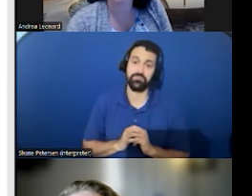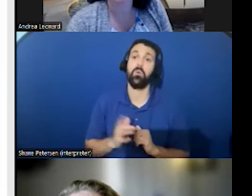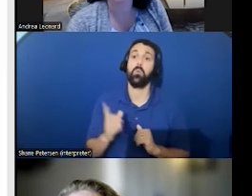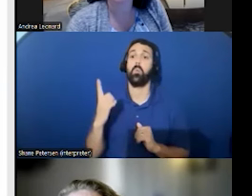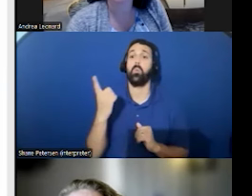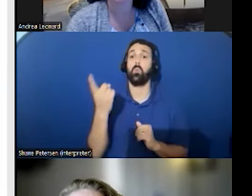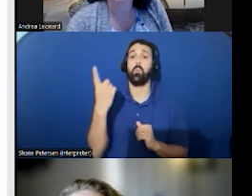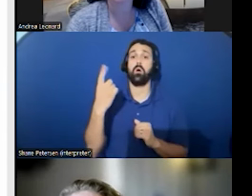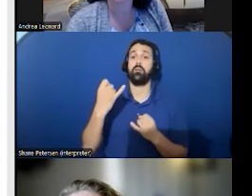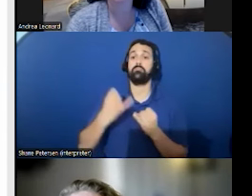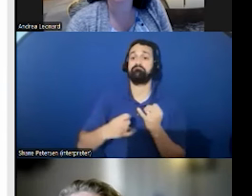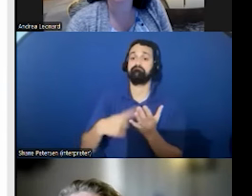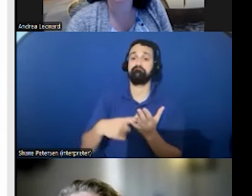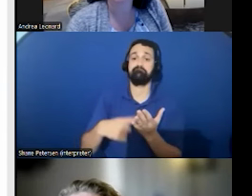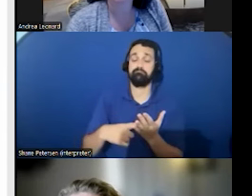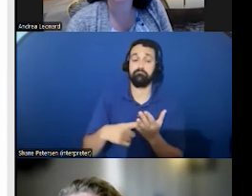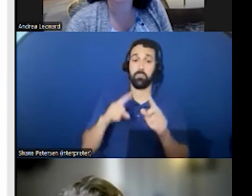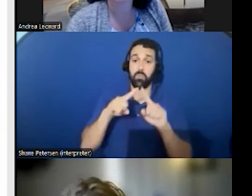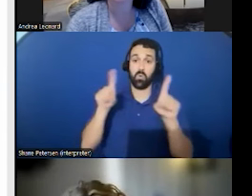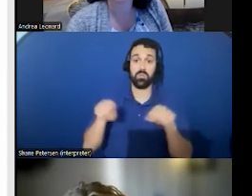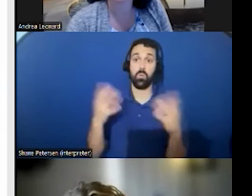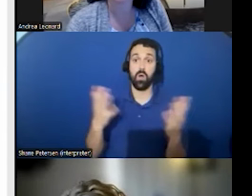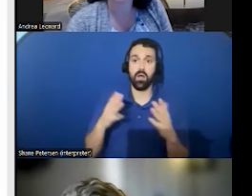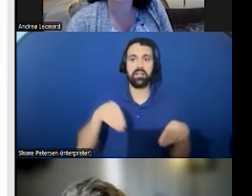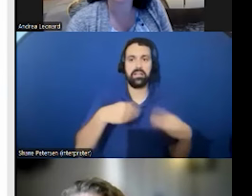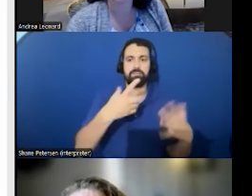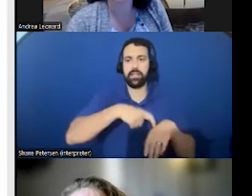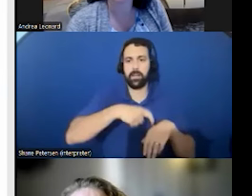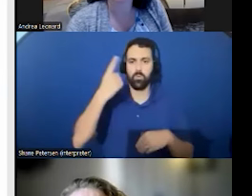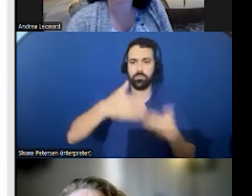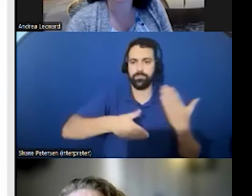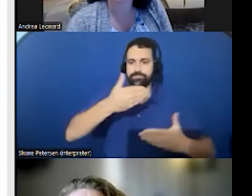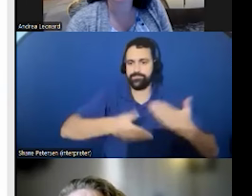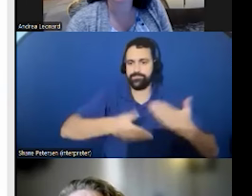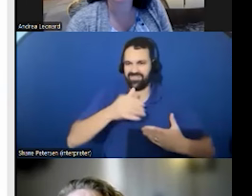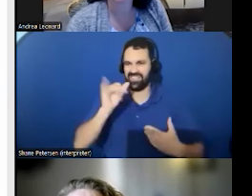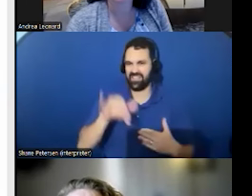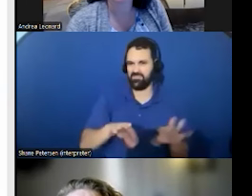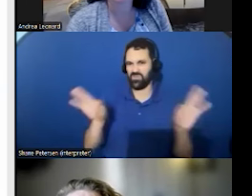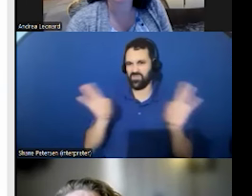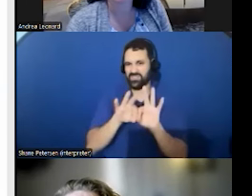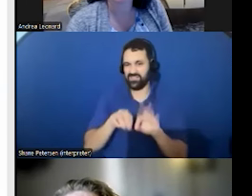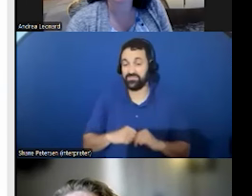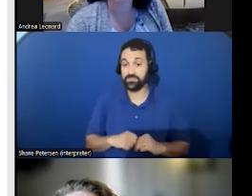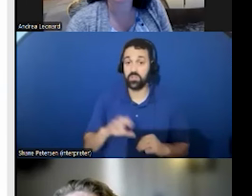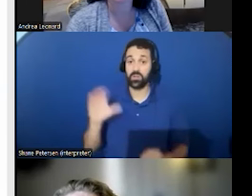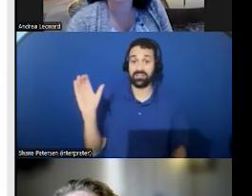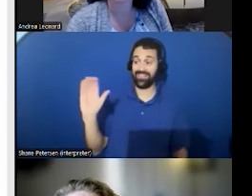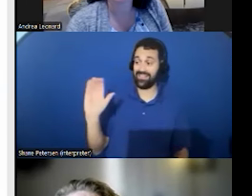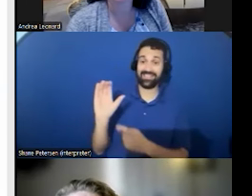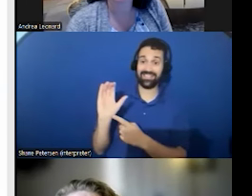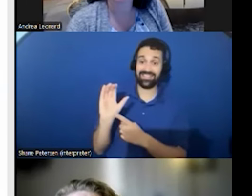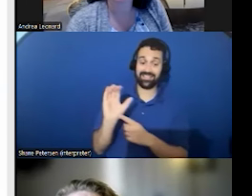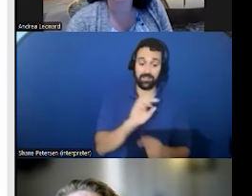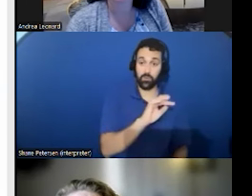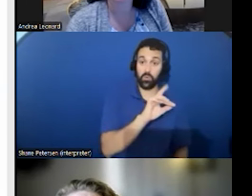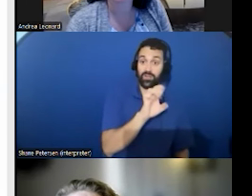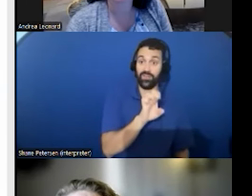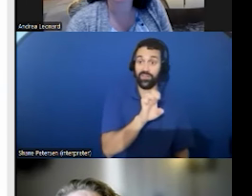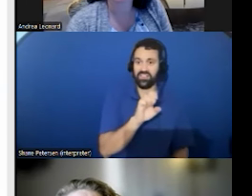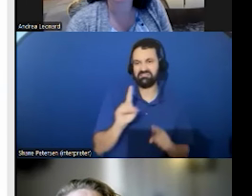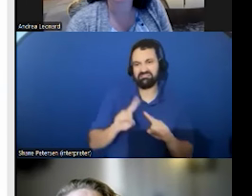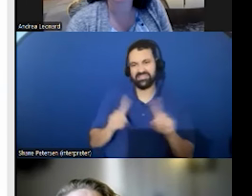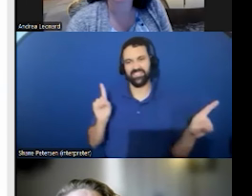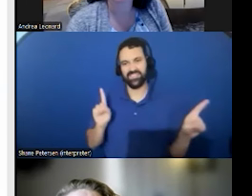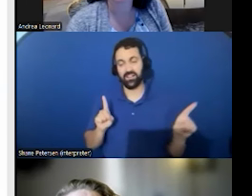is give some time for processing. So Canvas is a little bit different than Moodle. It does allow you to